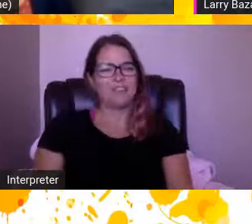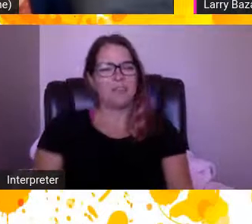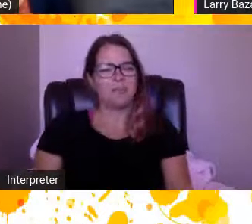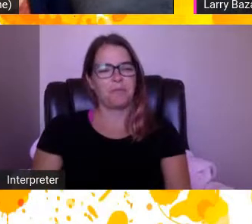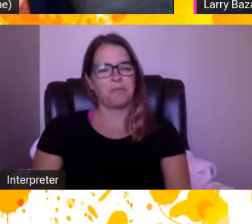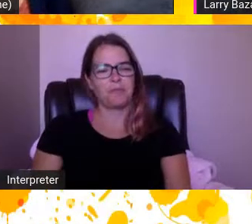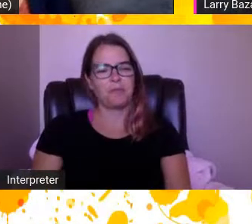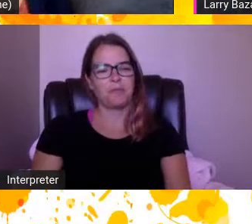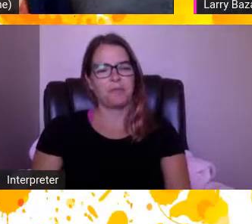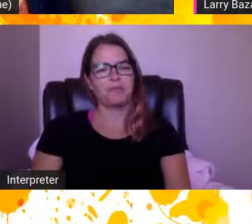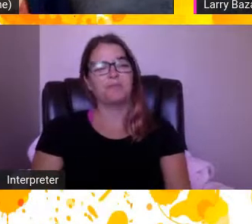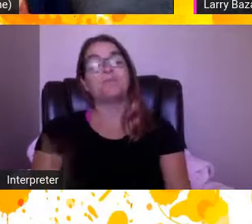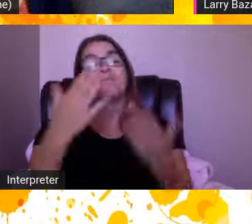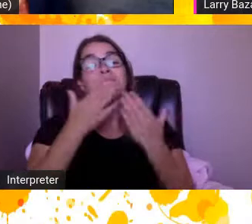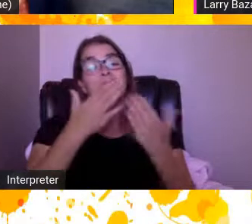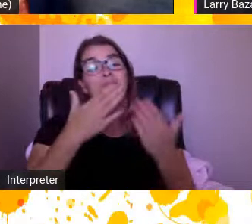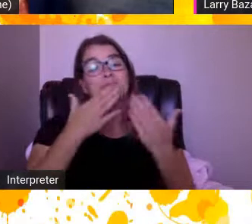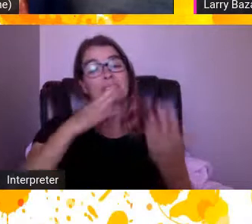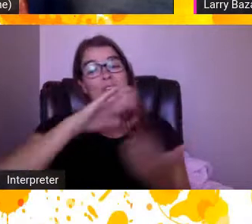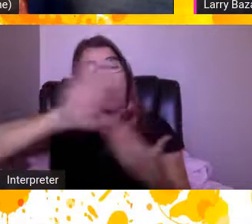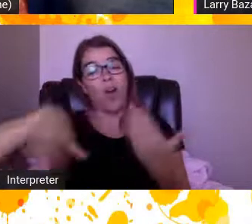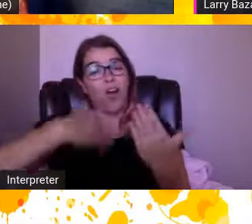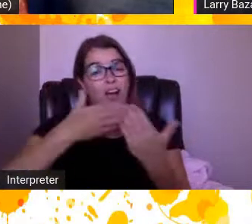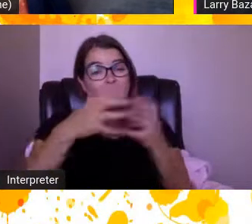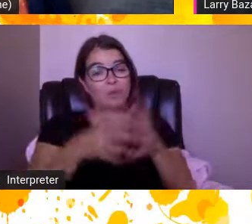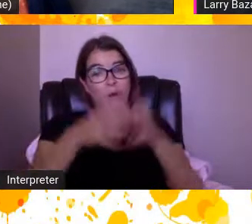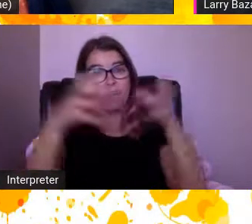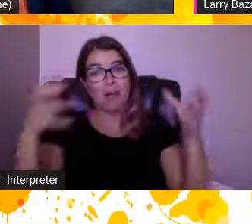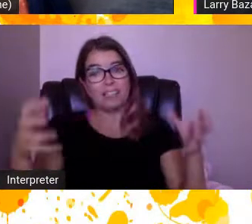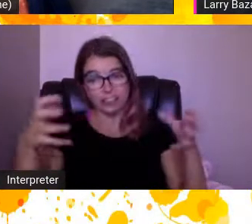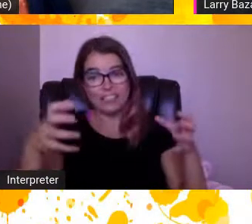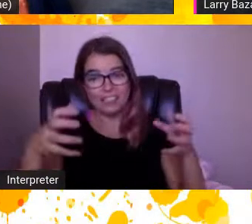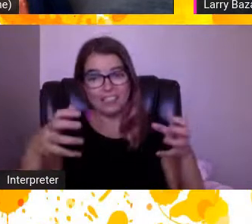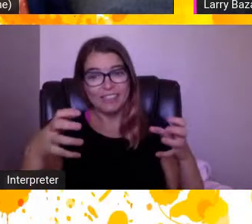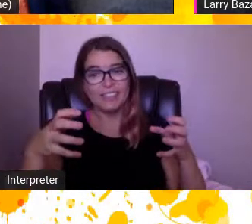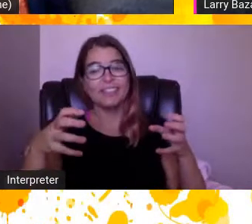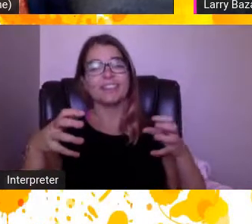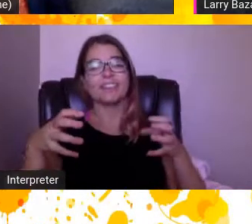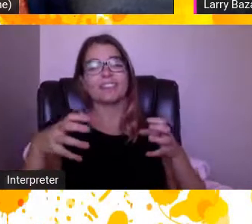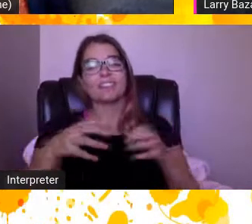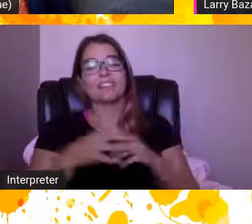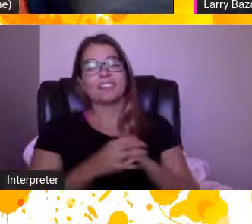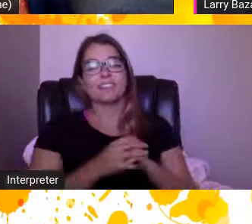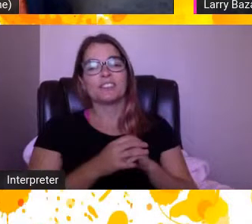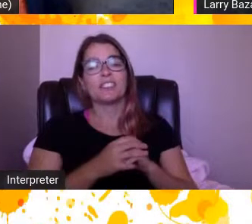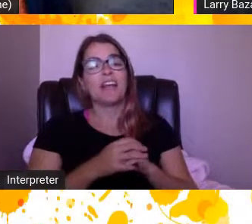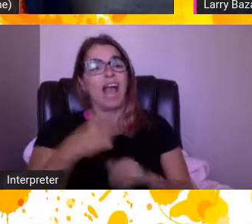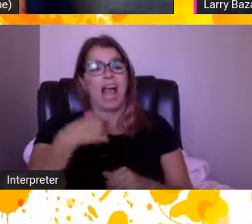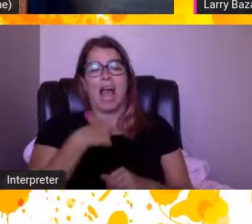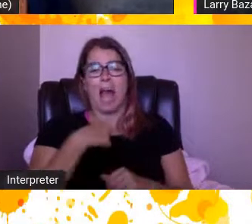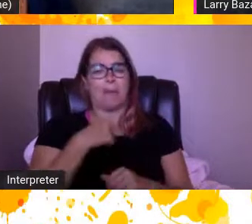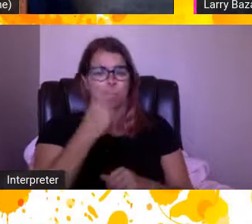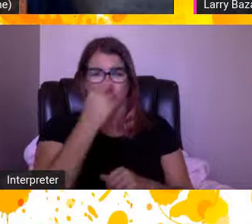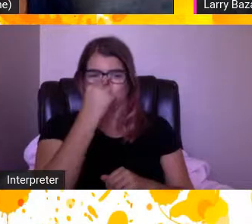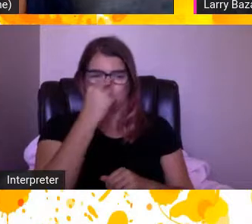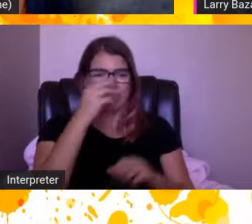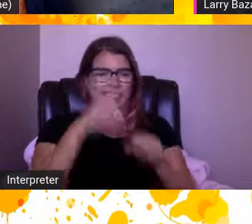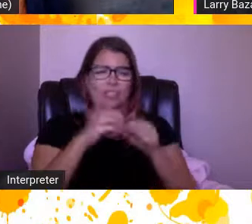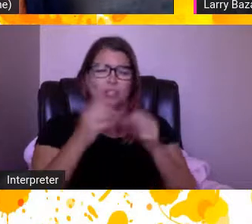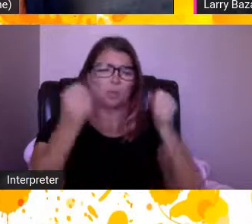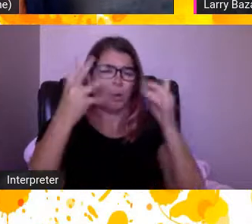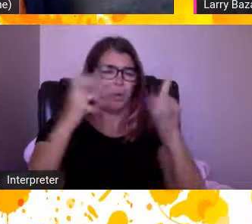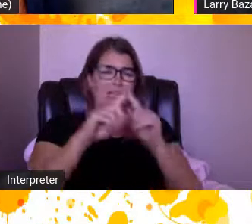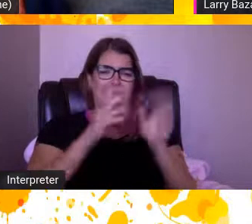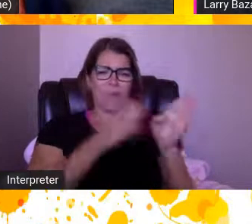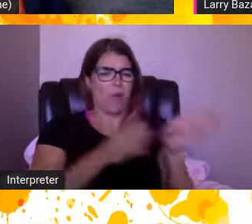All right. Thank you all so, so, so much. I, as a super huge nerd in all of the ways, I love